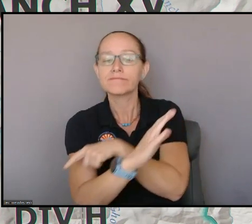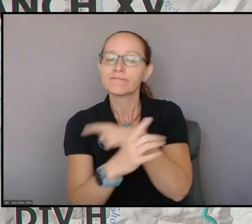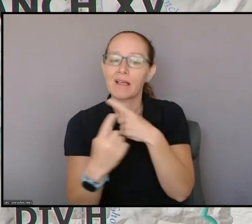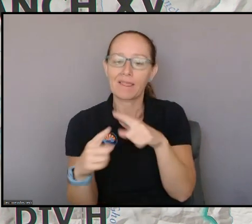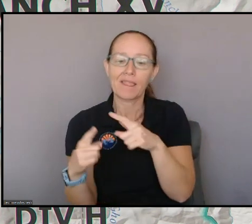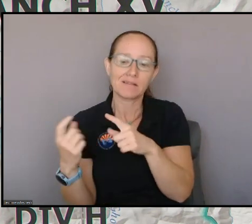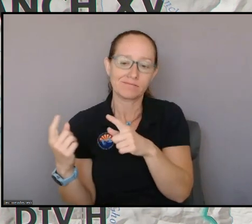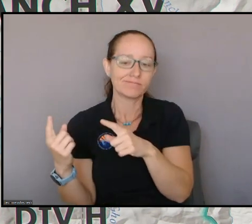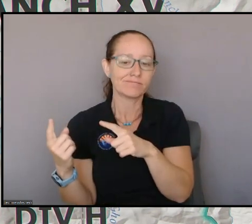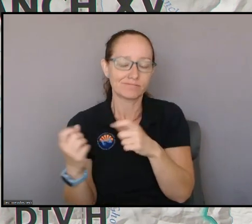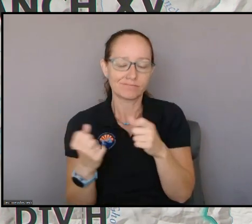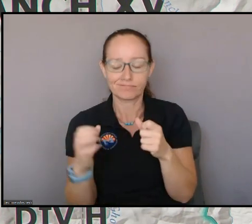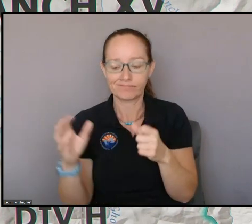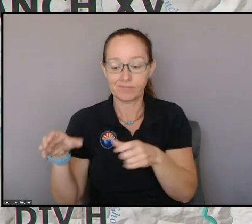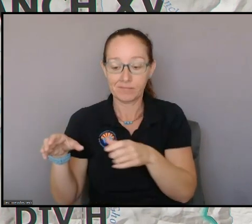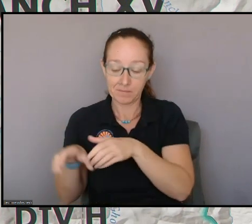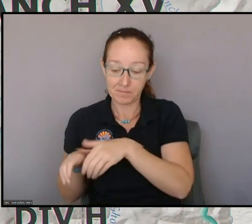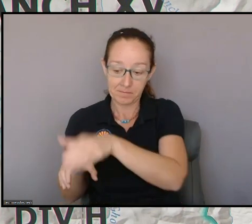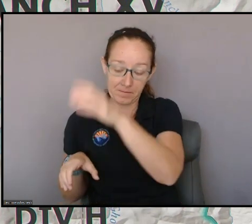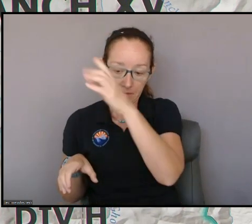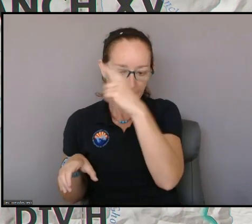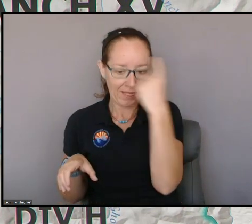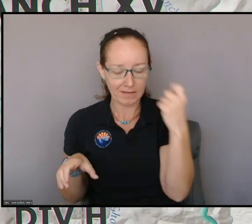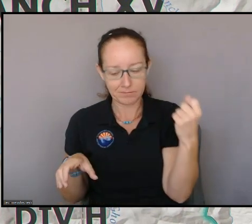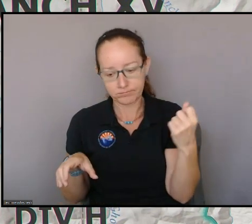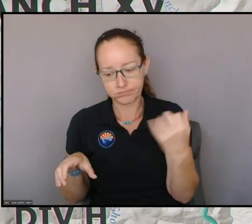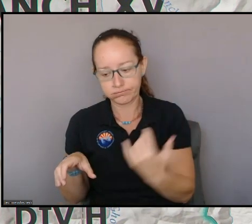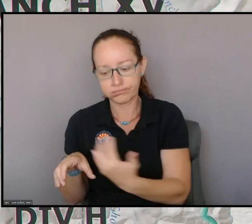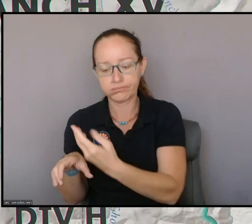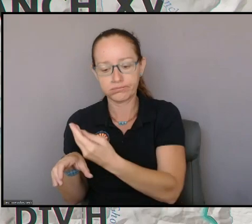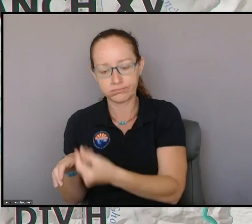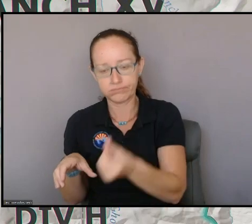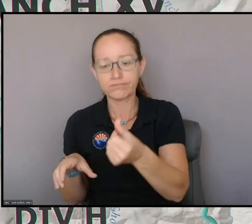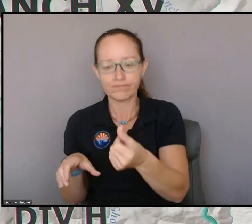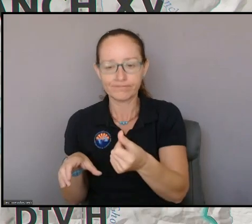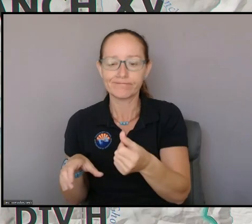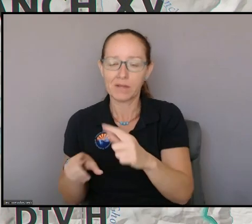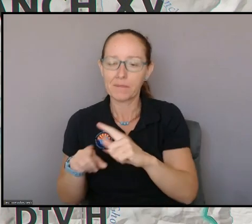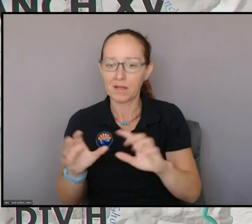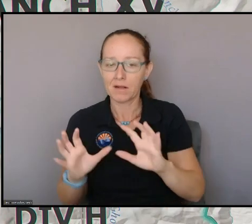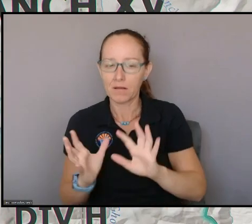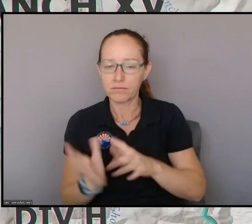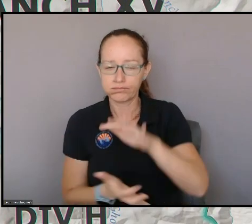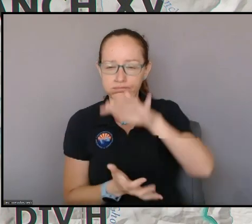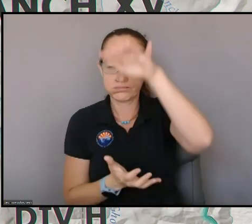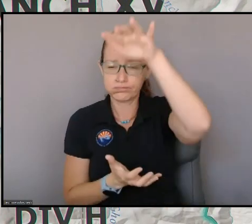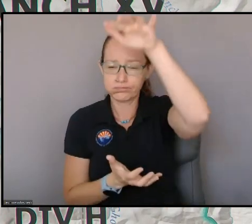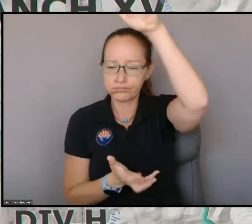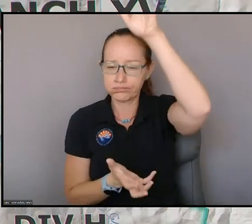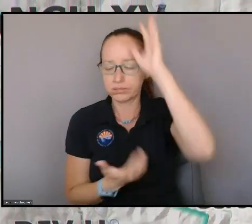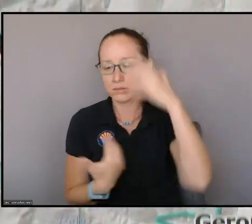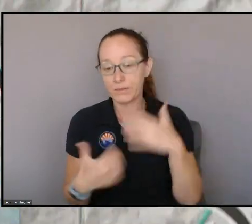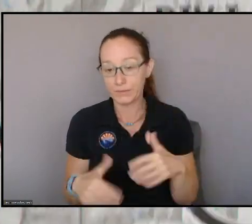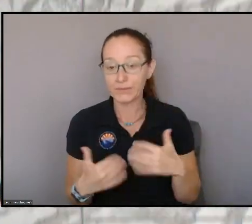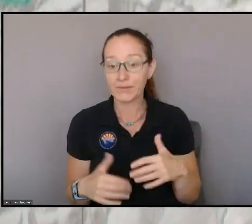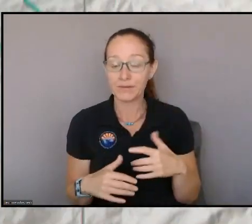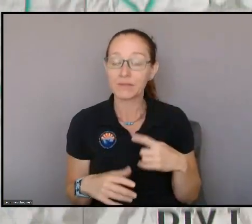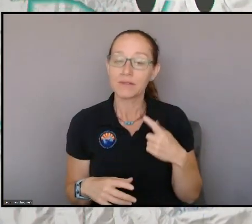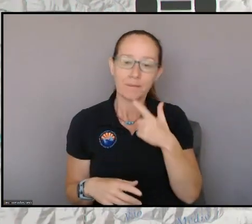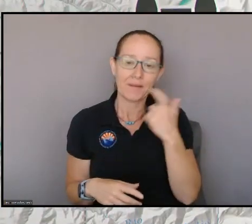afternoon as the daytime temperatures went up and the RHs kind of dropped really, really low. Continue on